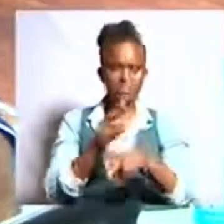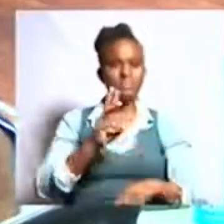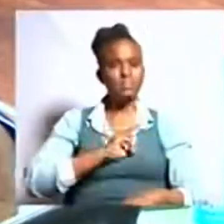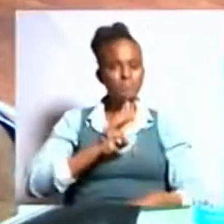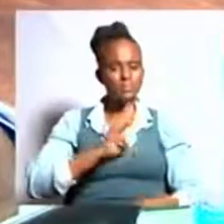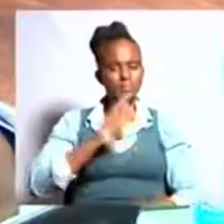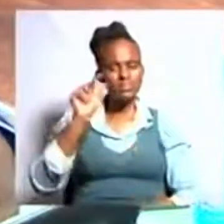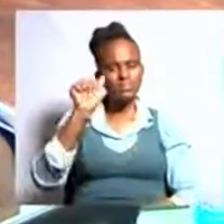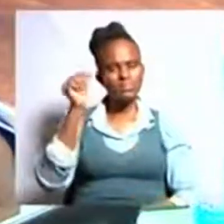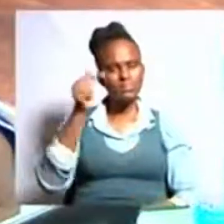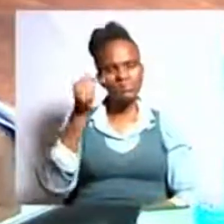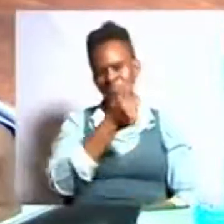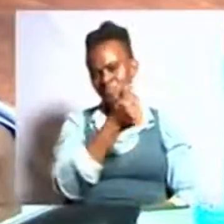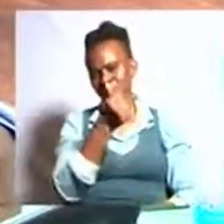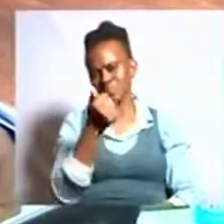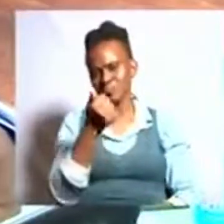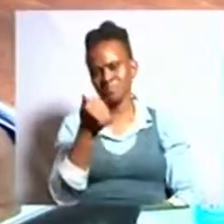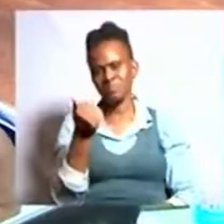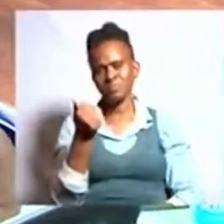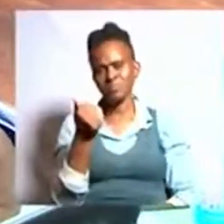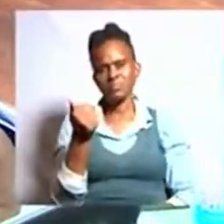think any.